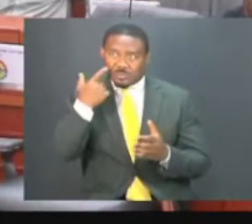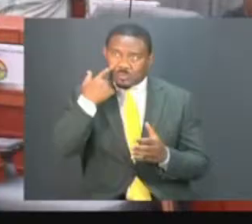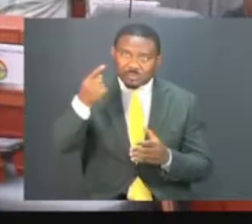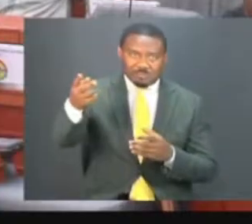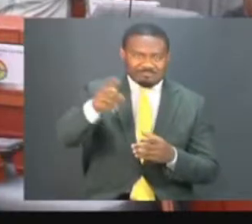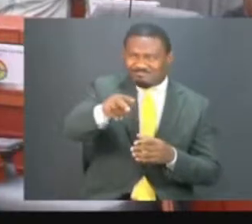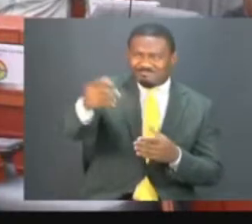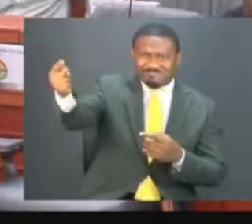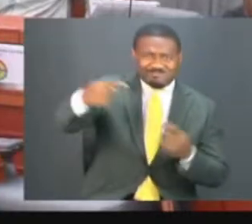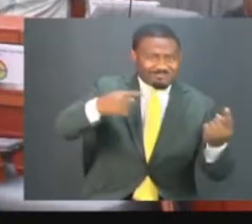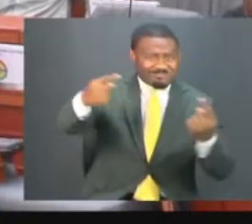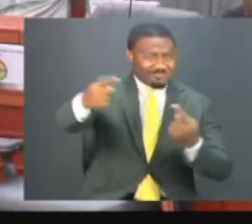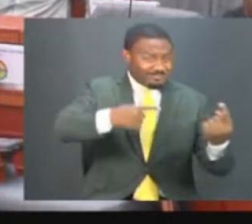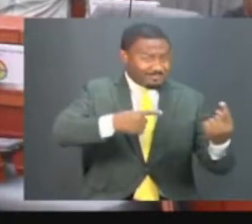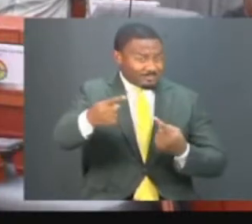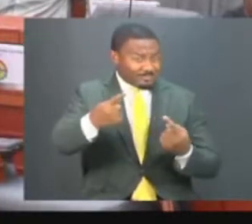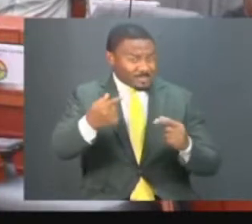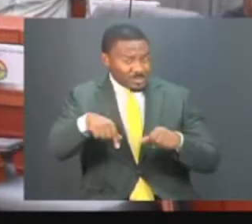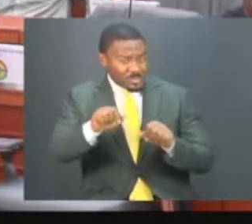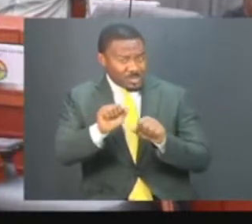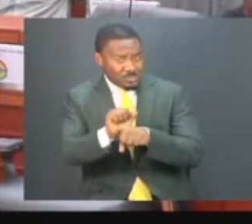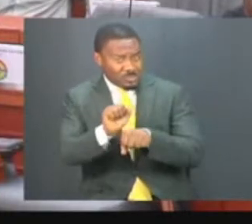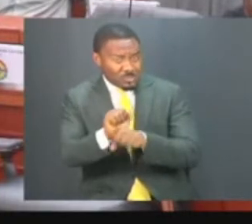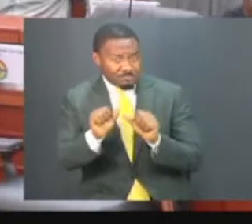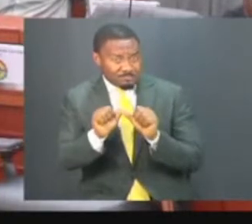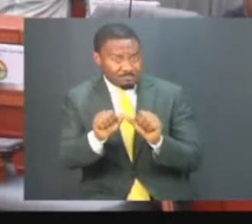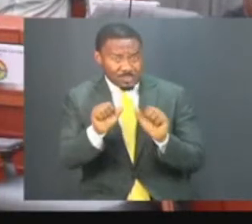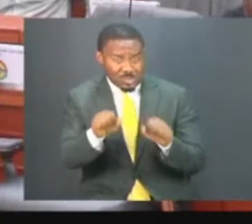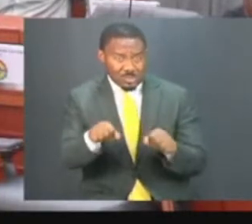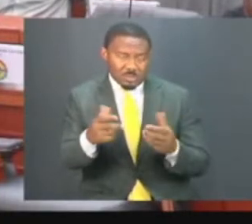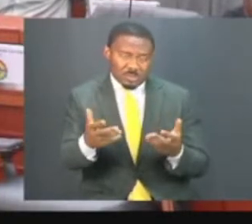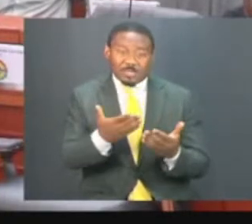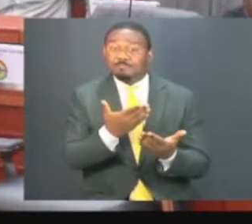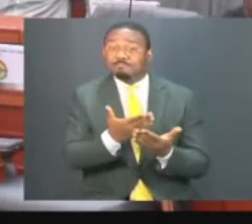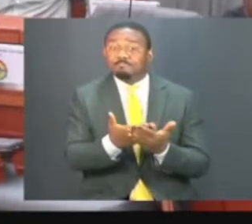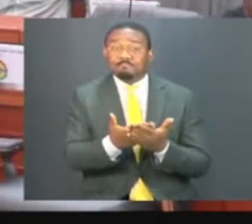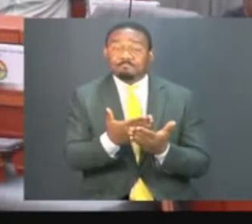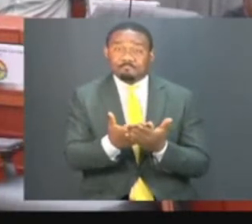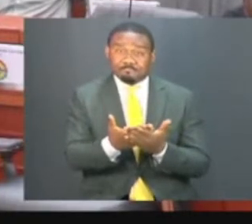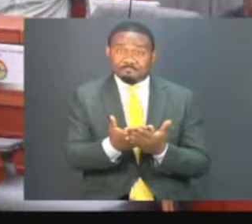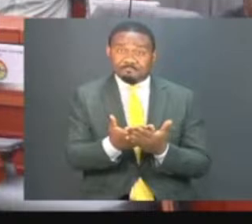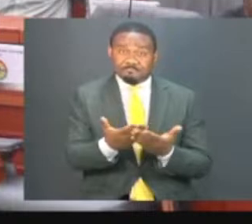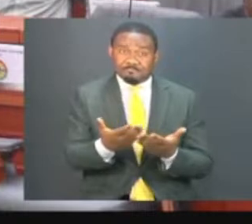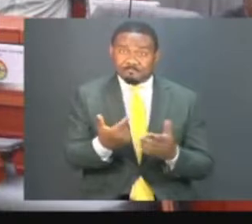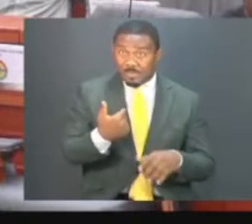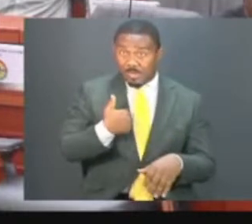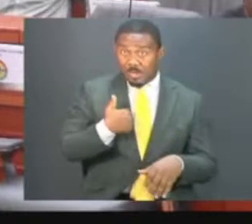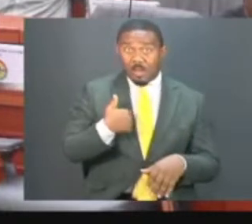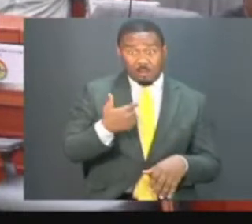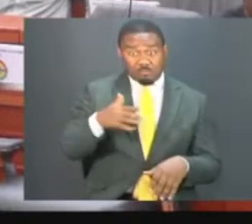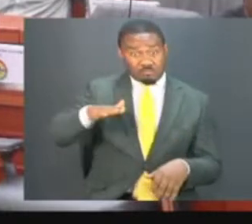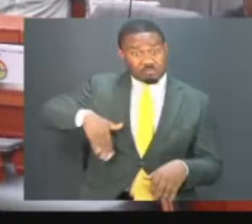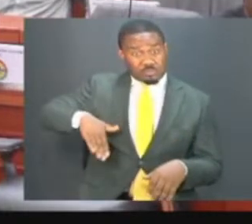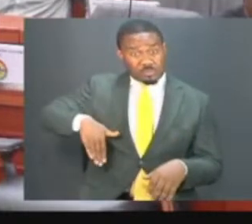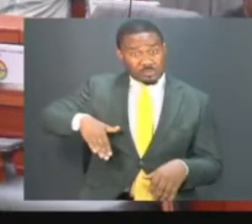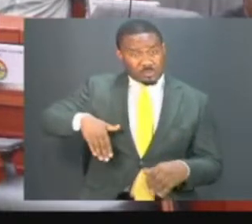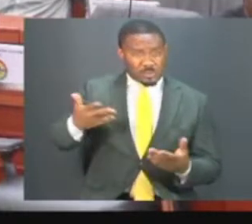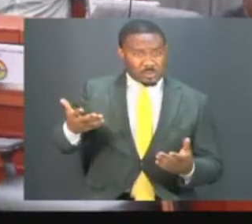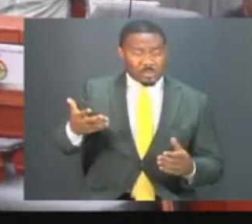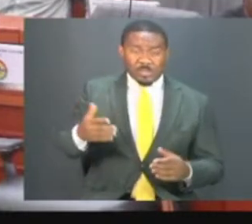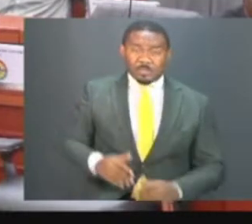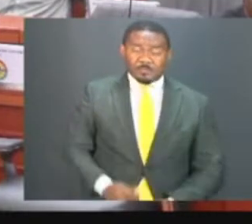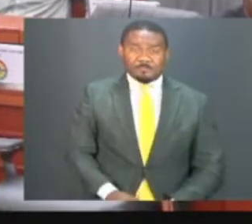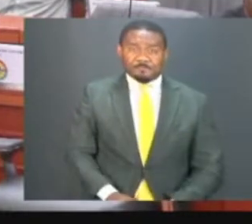in so that we can conduct business. So I plead with my colleagues on the other side. Even I, Mr. Speaker, I had gone as far